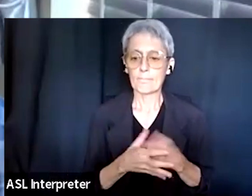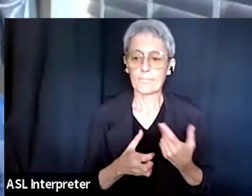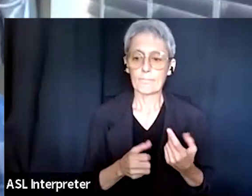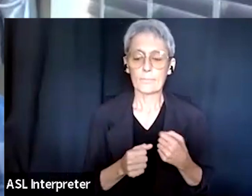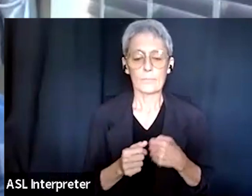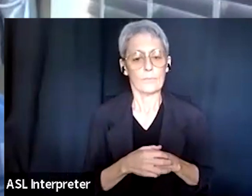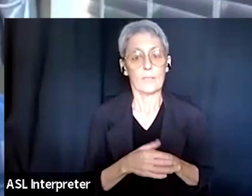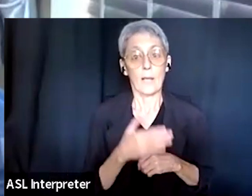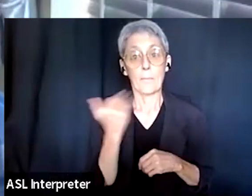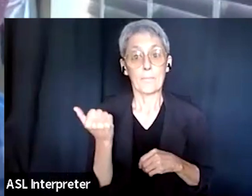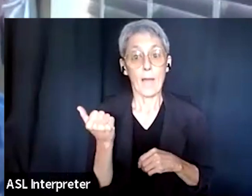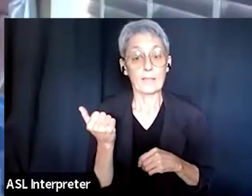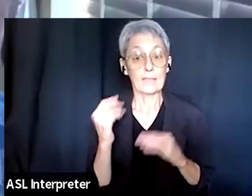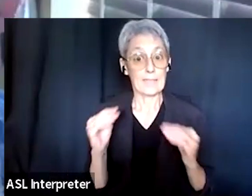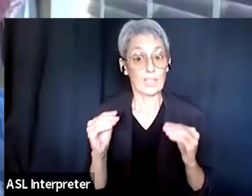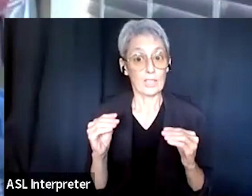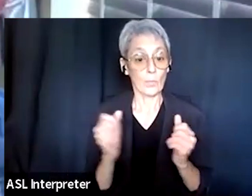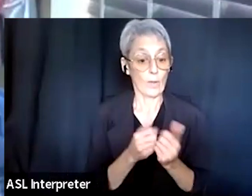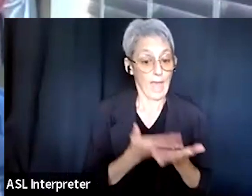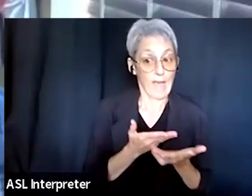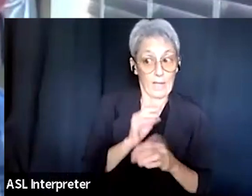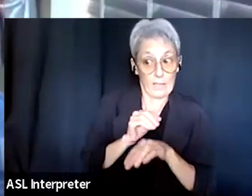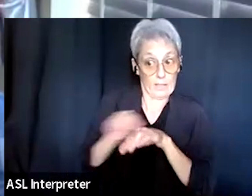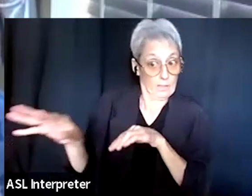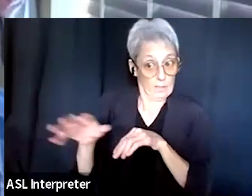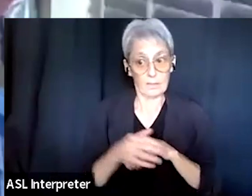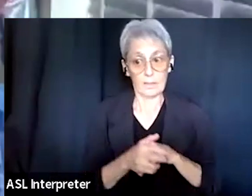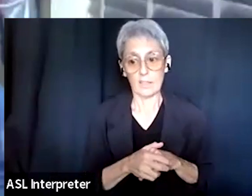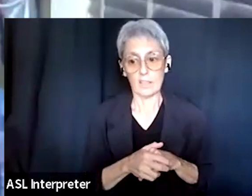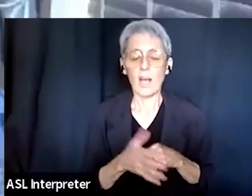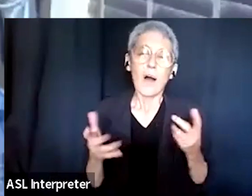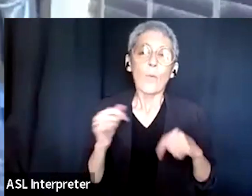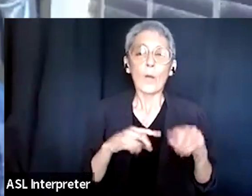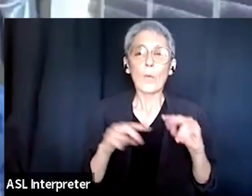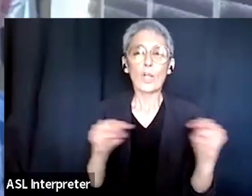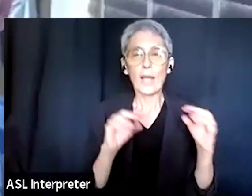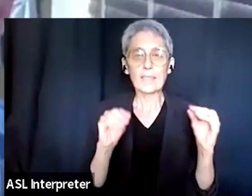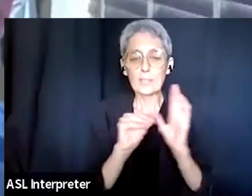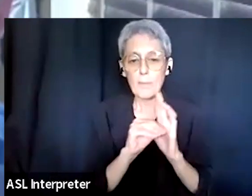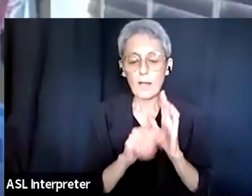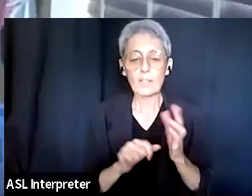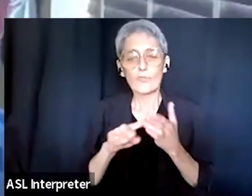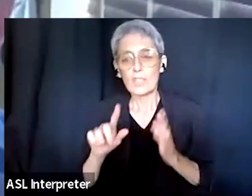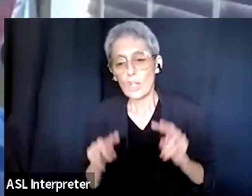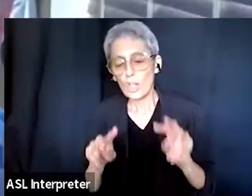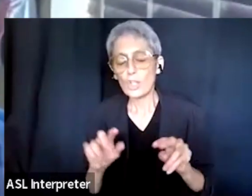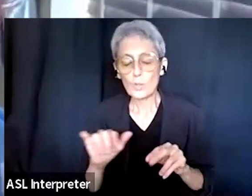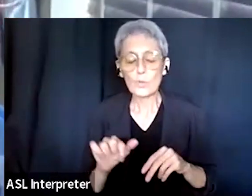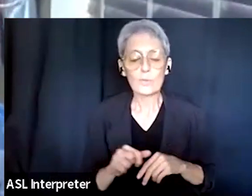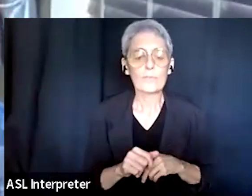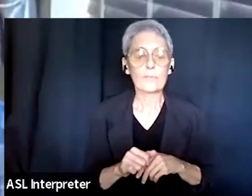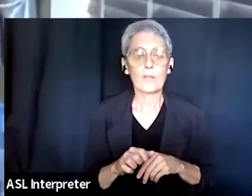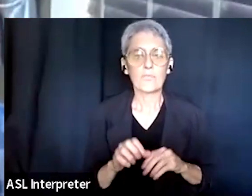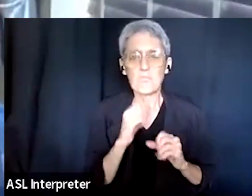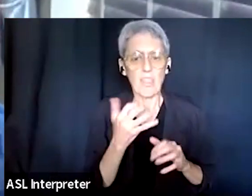teaching, teachers will always look at models actually, and so will researchers, and there's nothing wrong with that. But then we do need